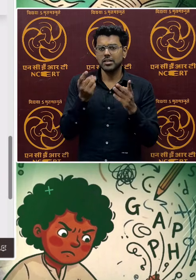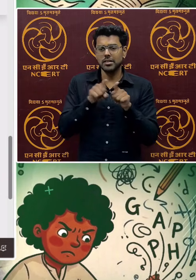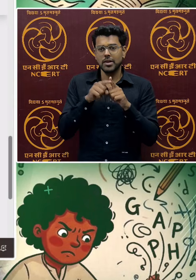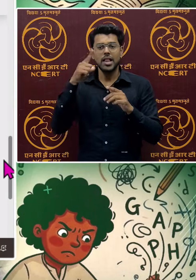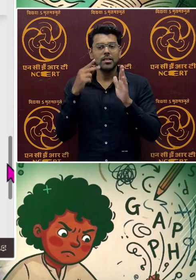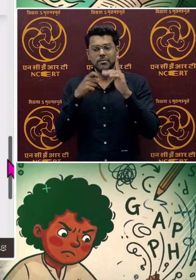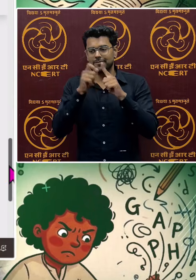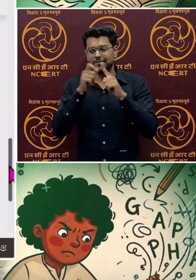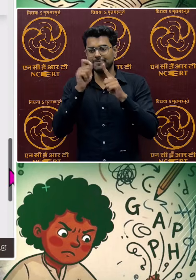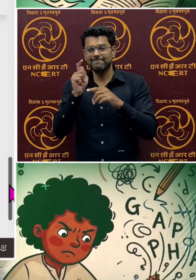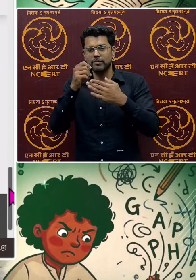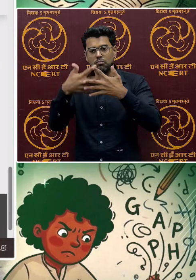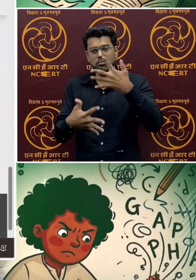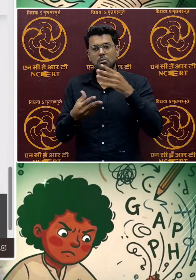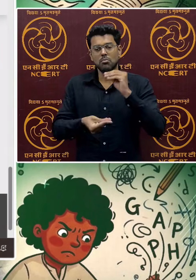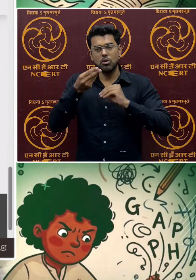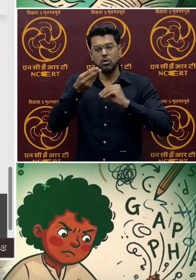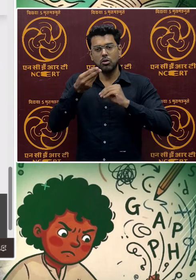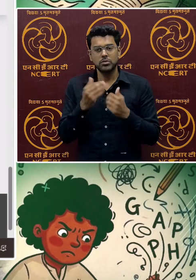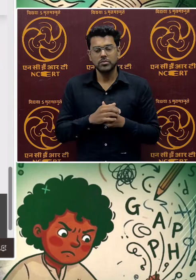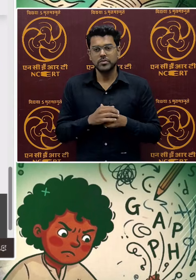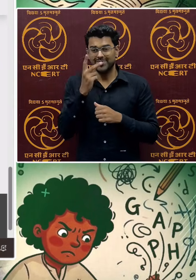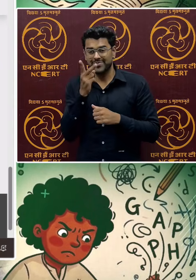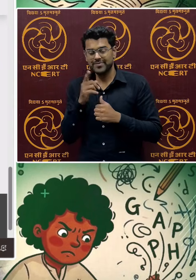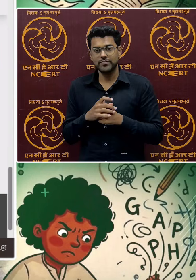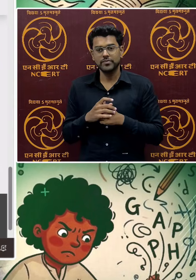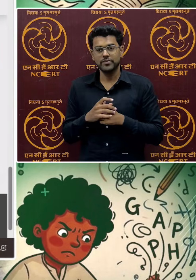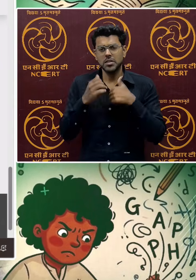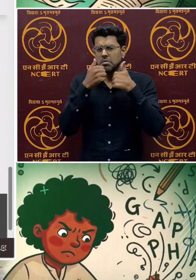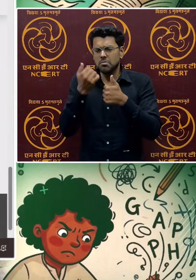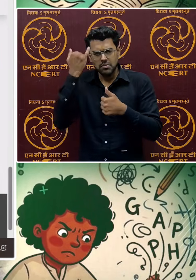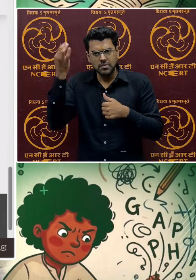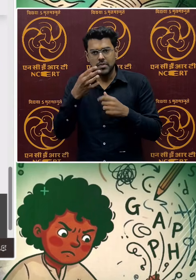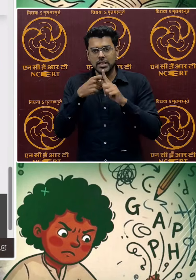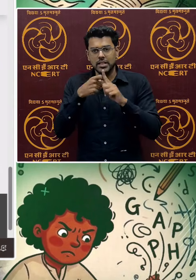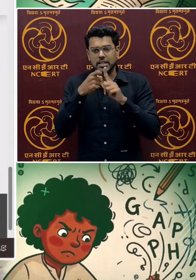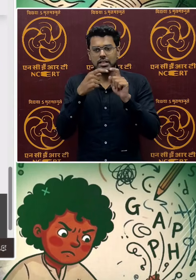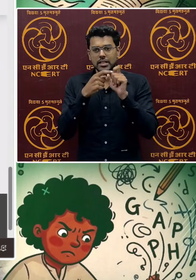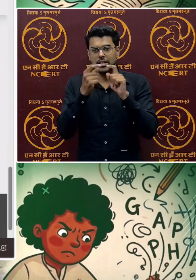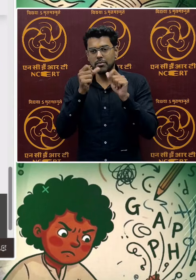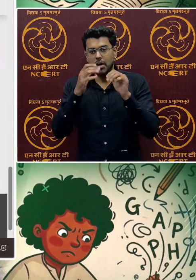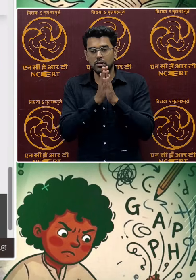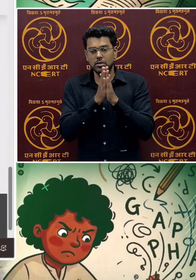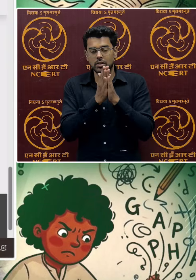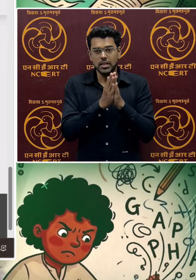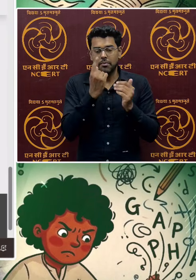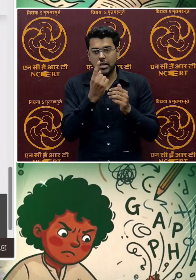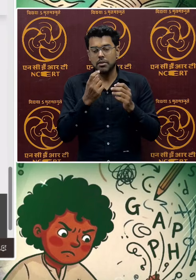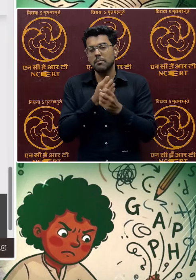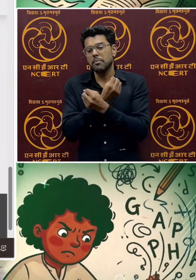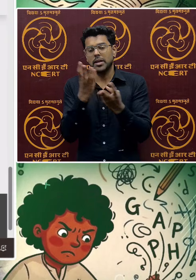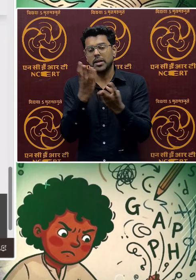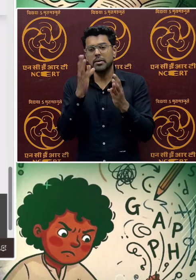same and you'll get more details. And this one is a very wonderful initiative called KEEPA, or Kitab Ek Padhe Anek. It is